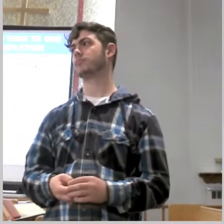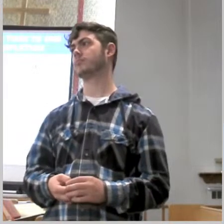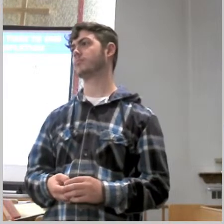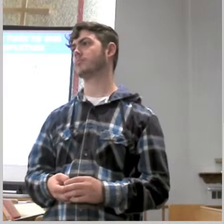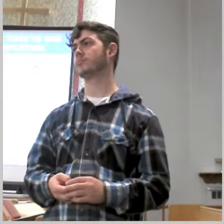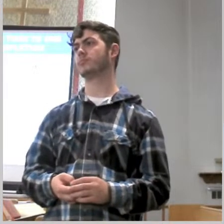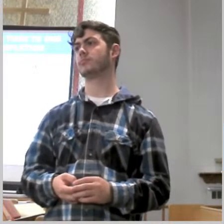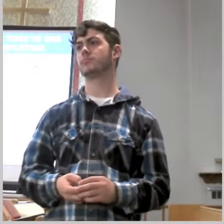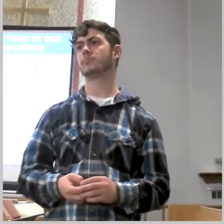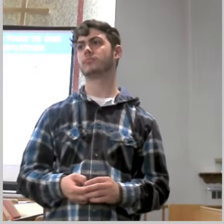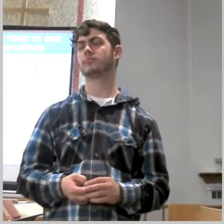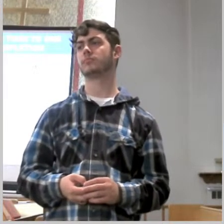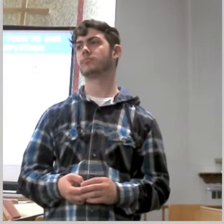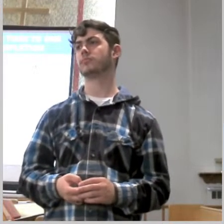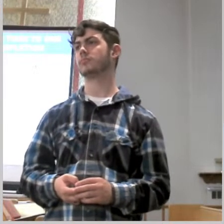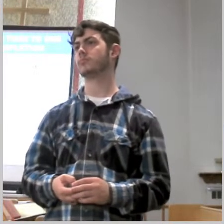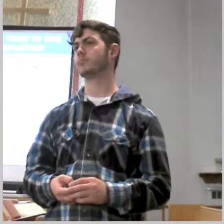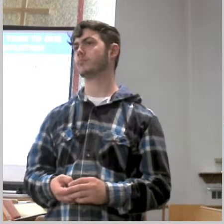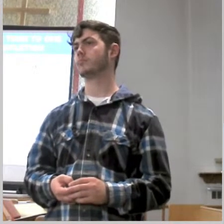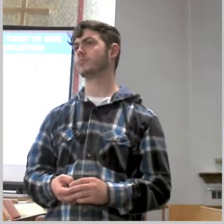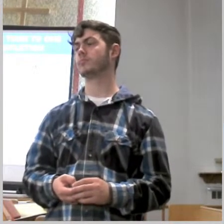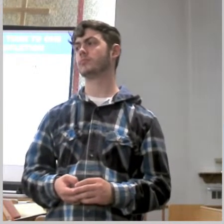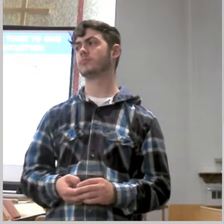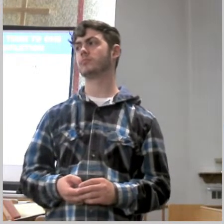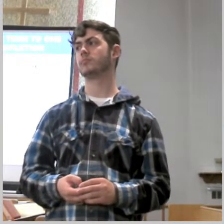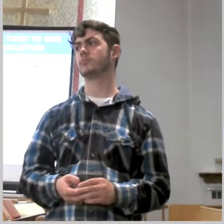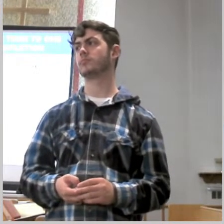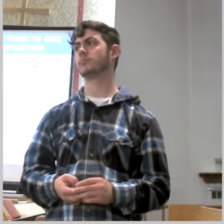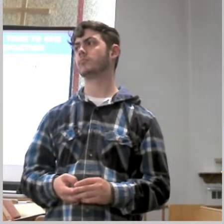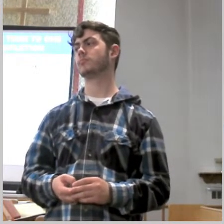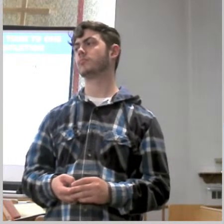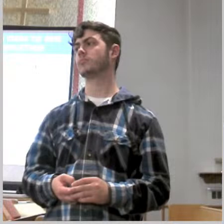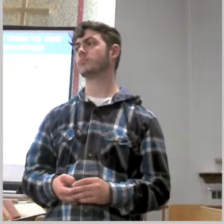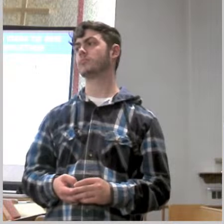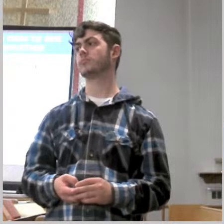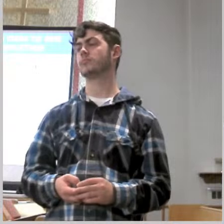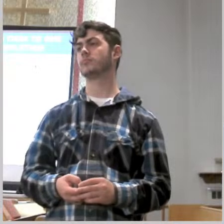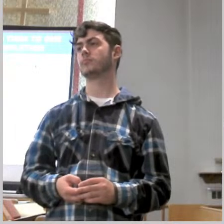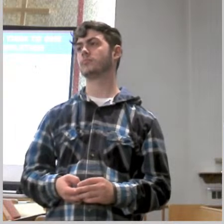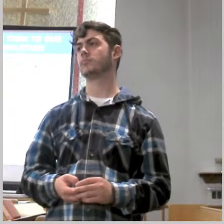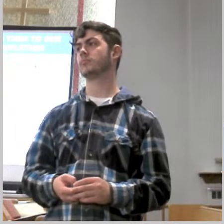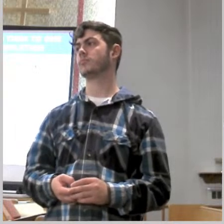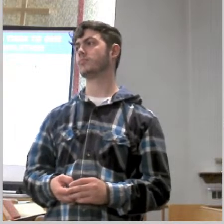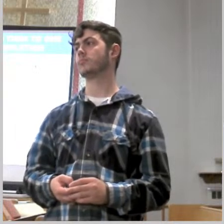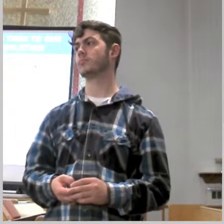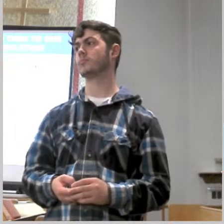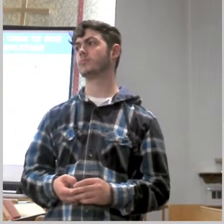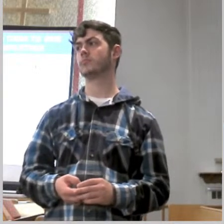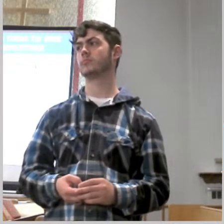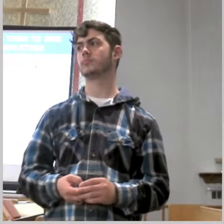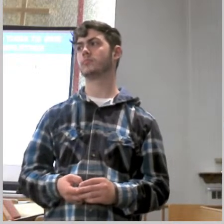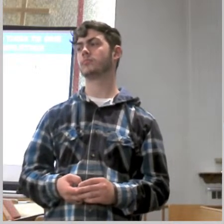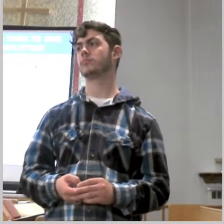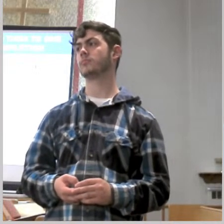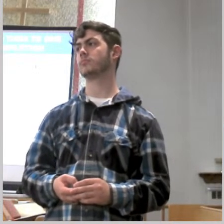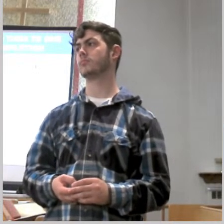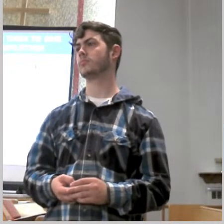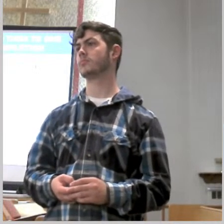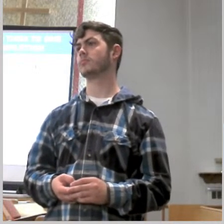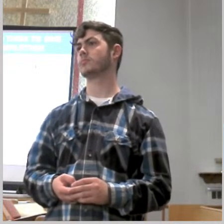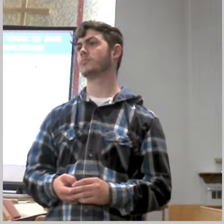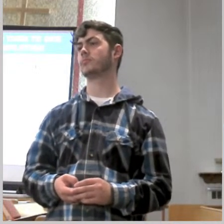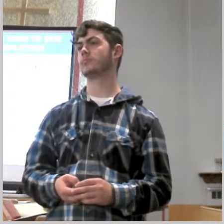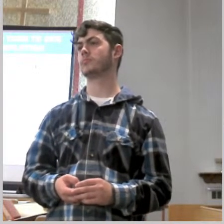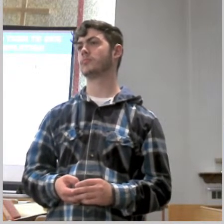I will scrutinize that. You know, I'll be suspicious about that. But among my brothers and sisters, and see, spammers know that. That's why sometimes I'm